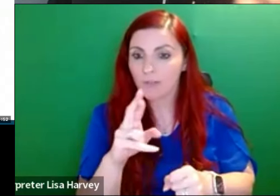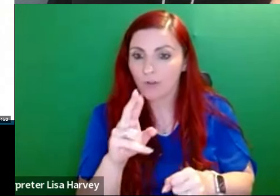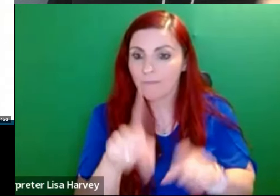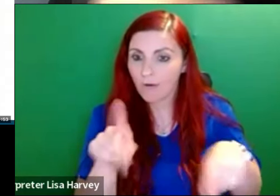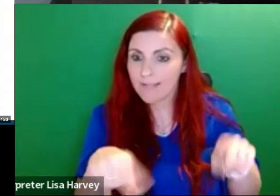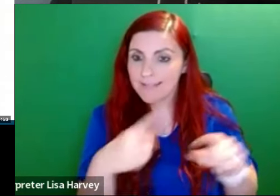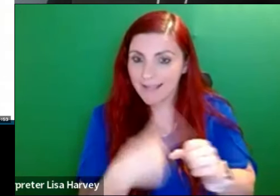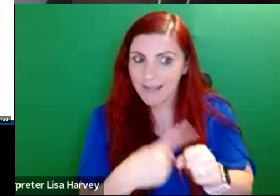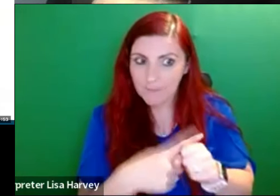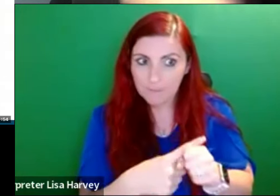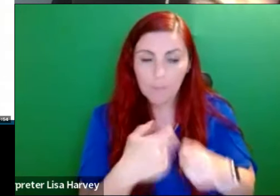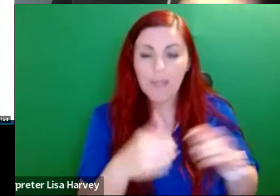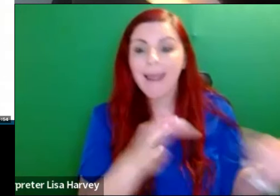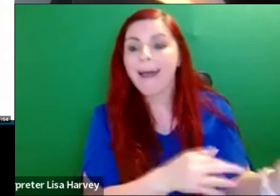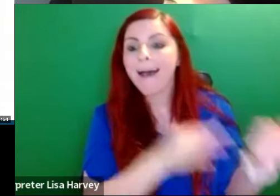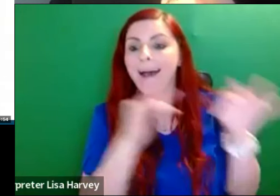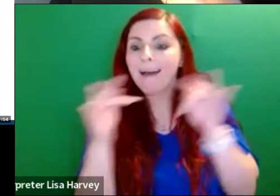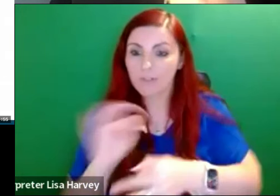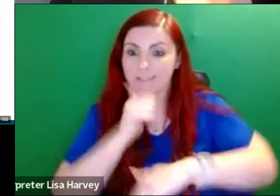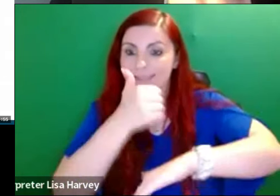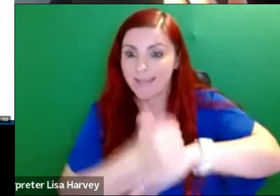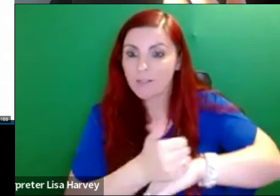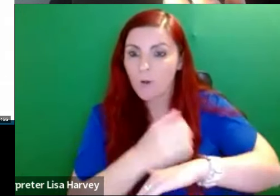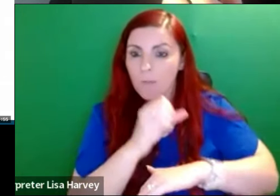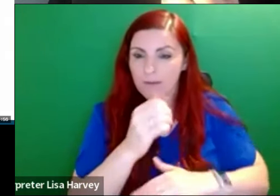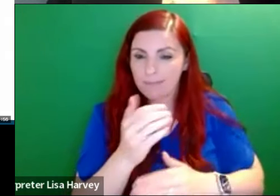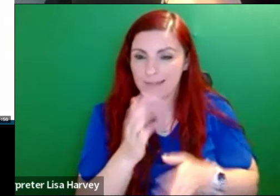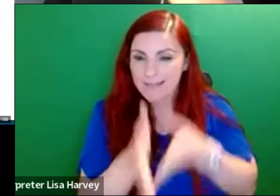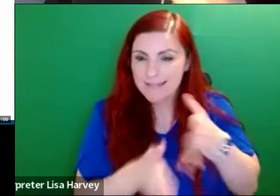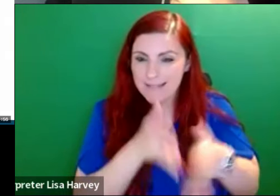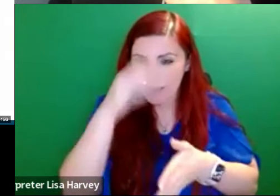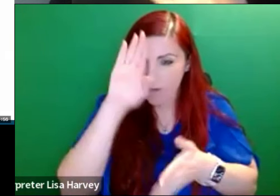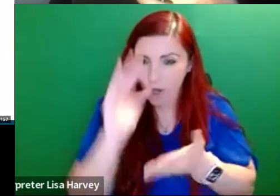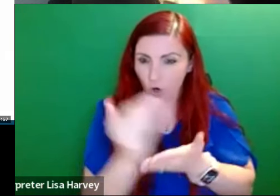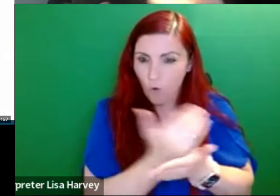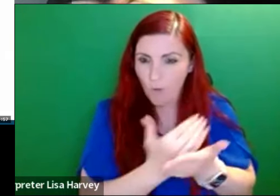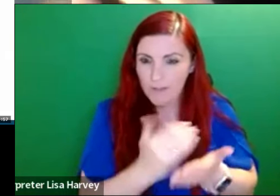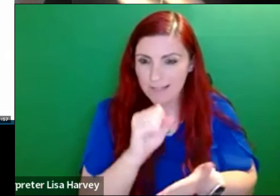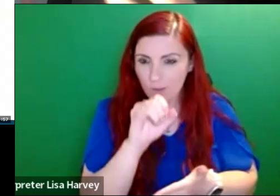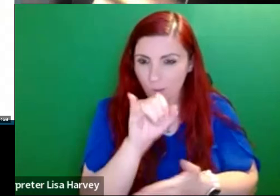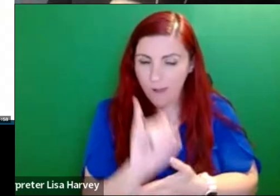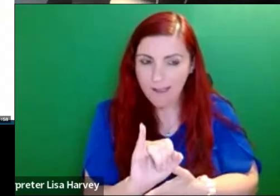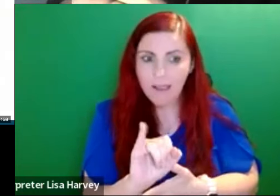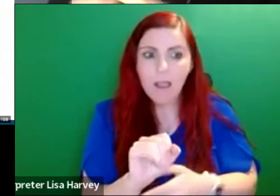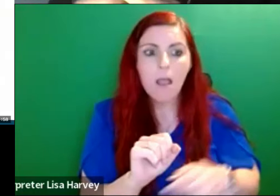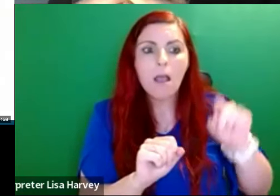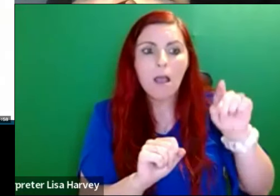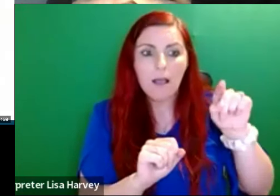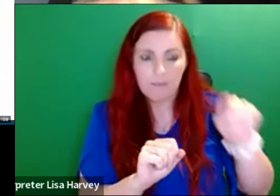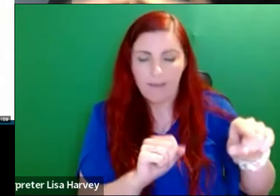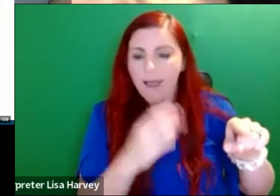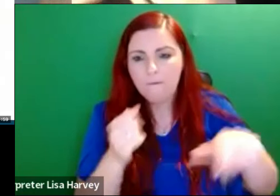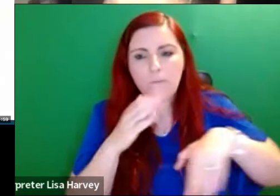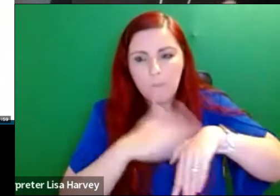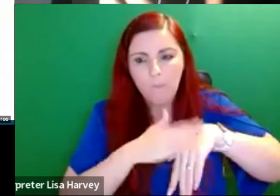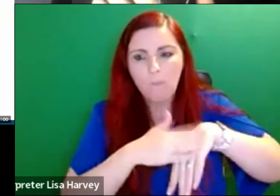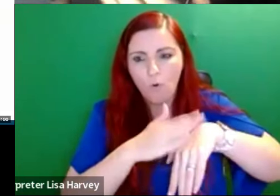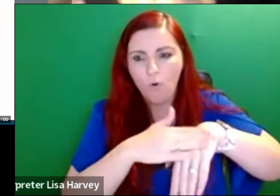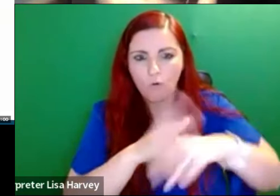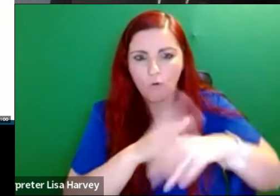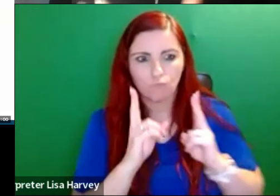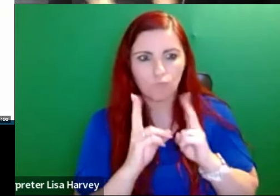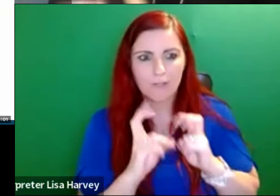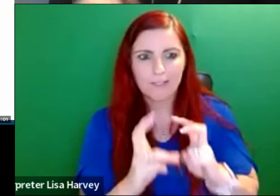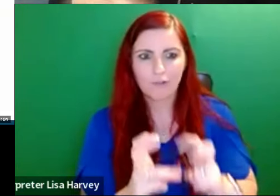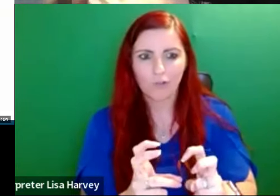And then after the Signs of Ireland corpus was developed, there was more research. The research in the area kind of grew